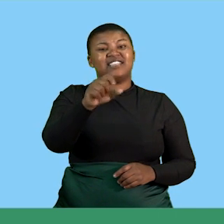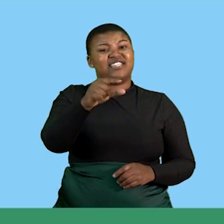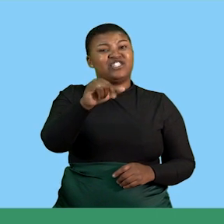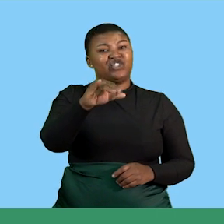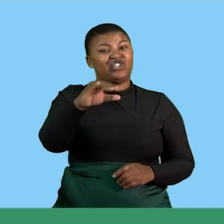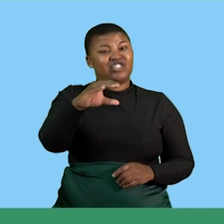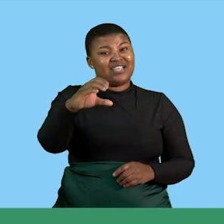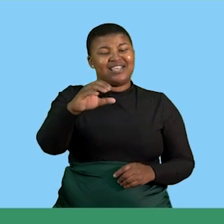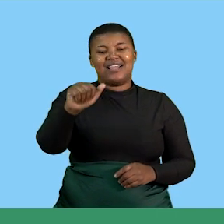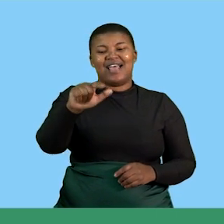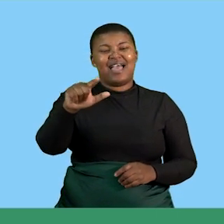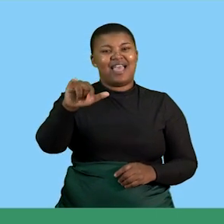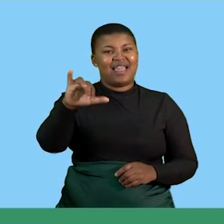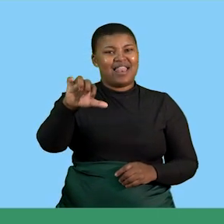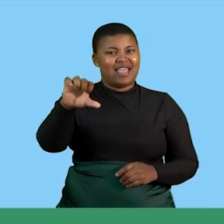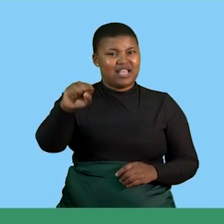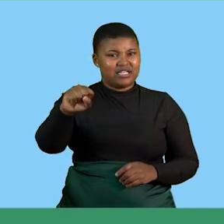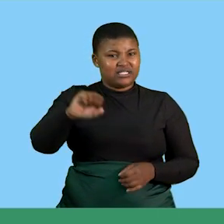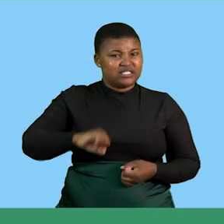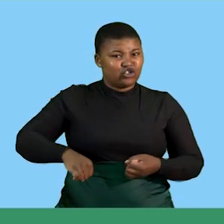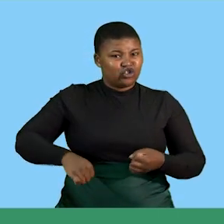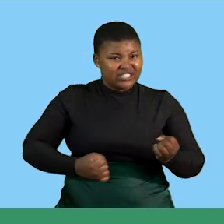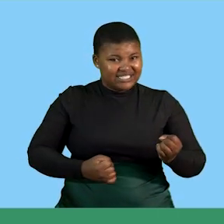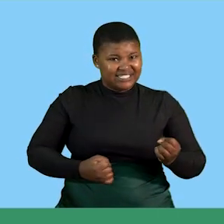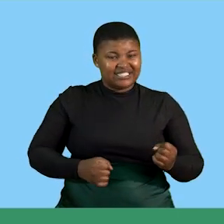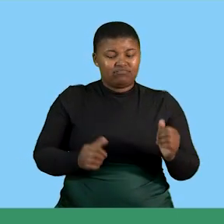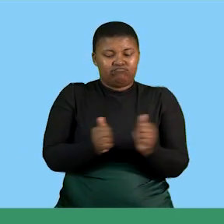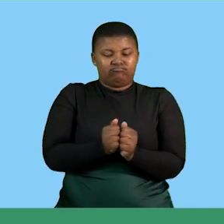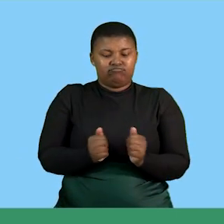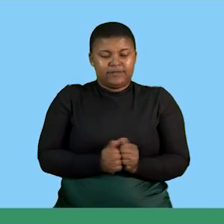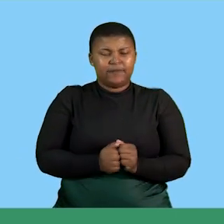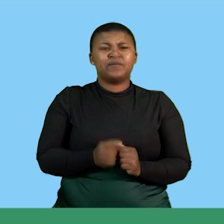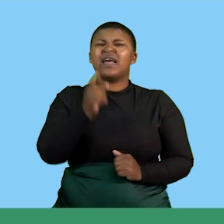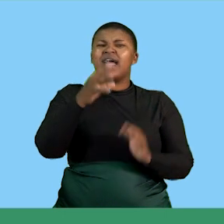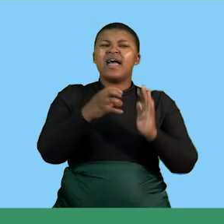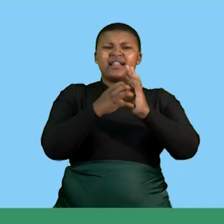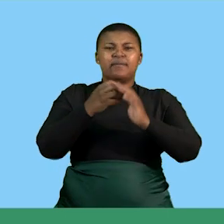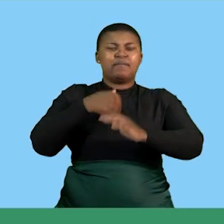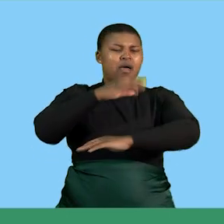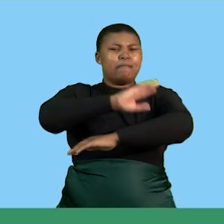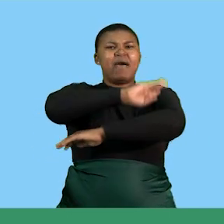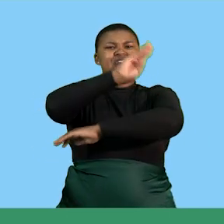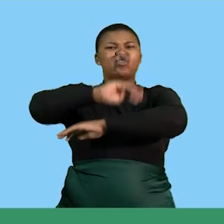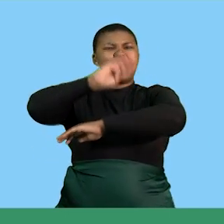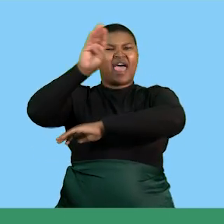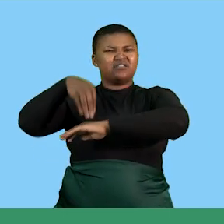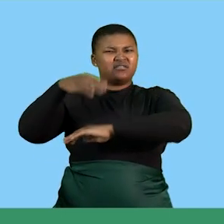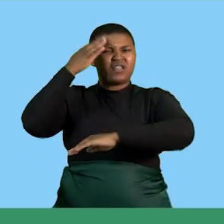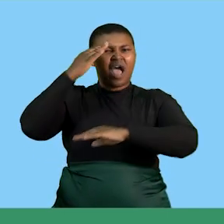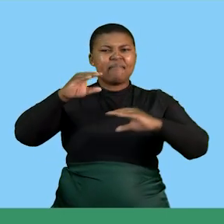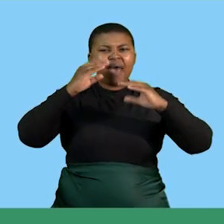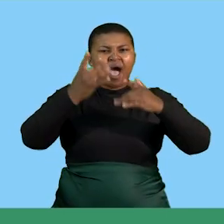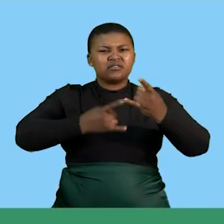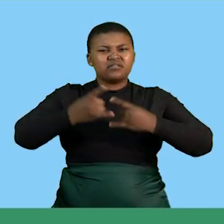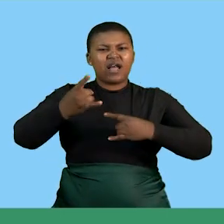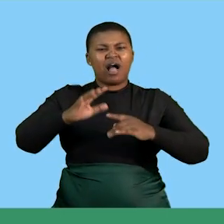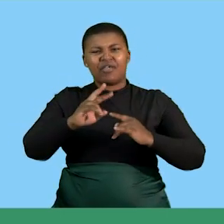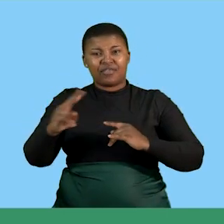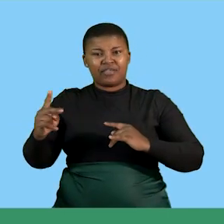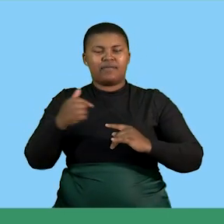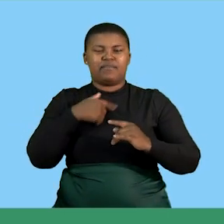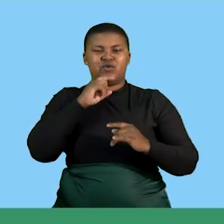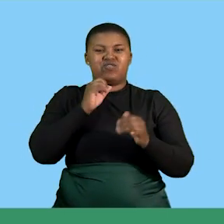Regulator, which then looks at businesses who provide credit and makes sure that these businesses apply